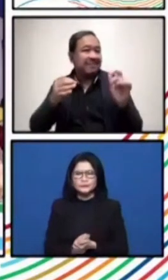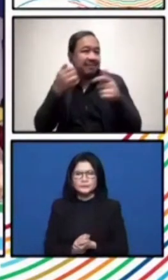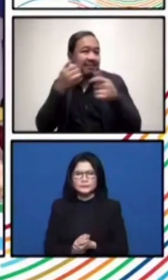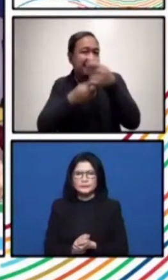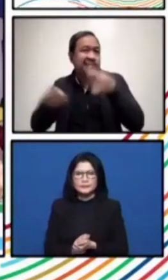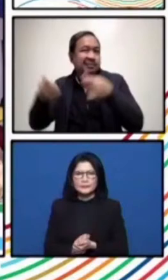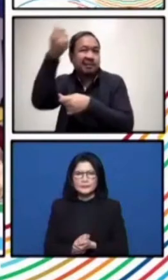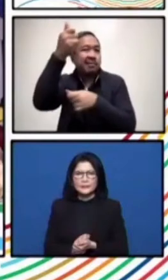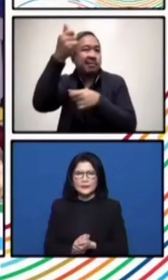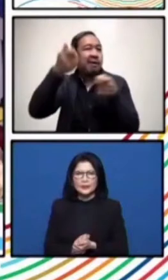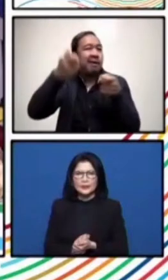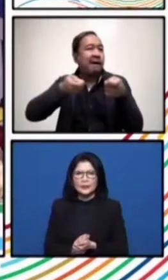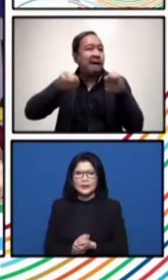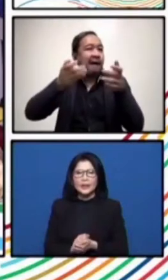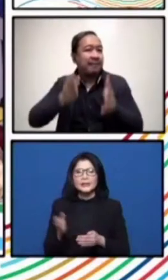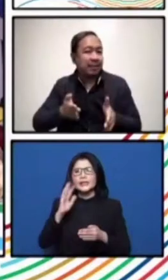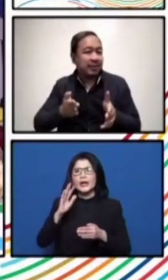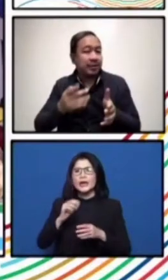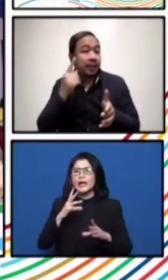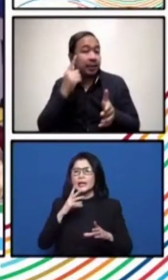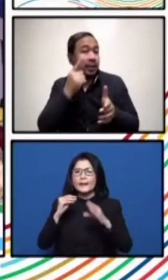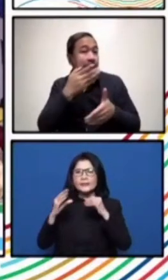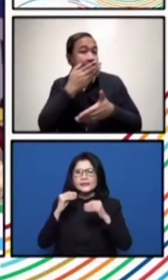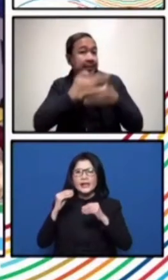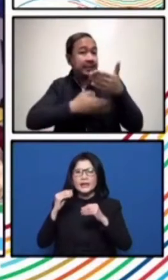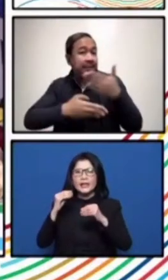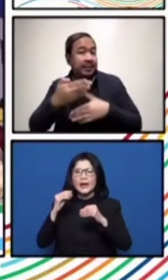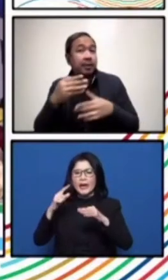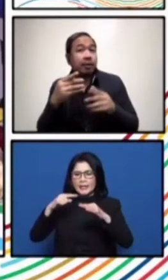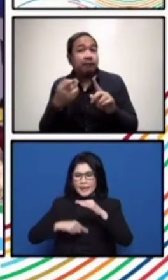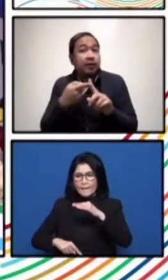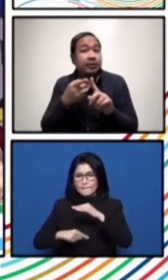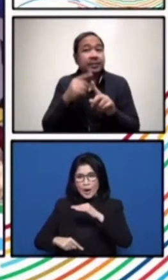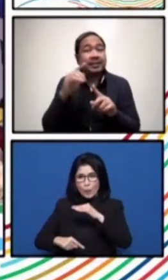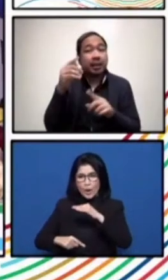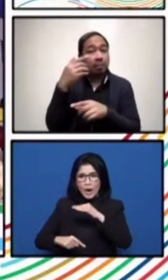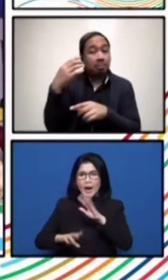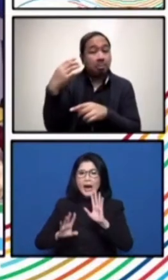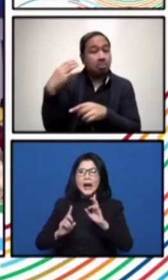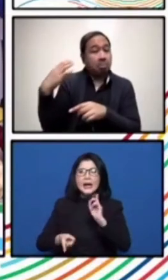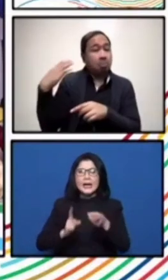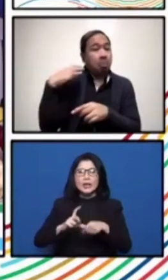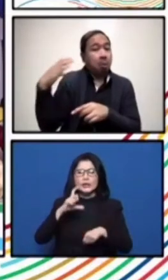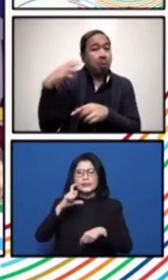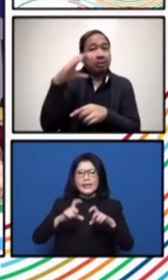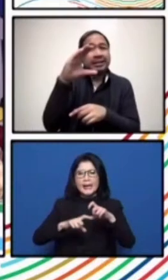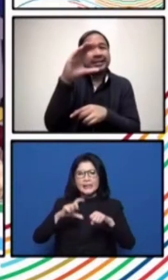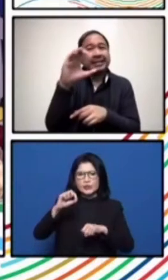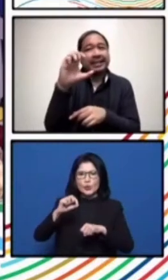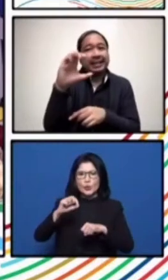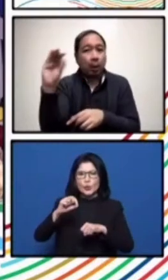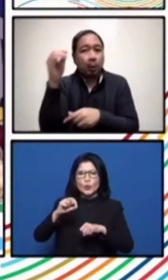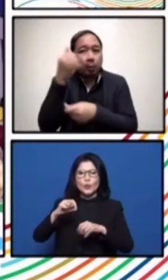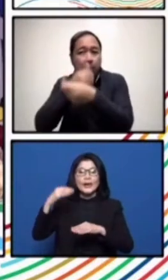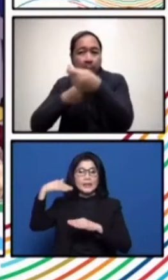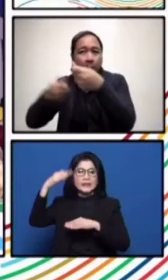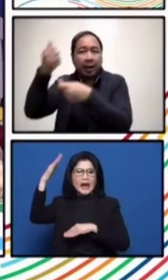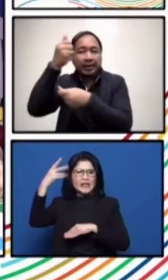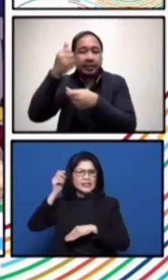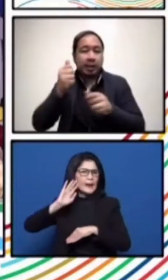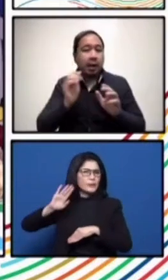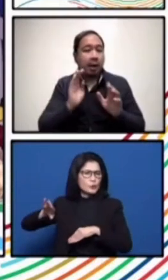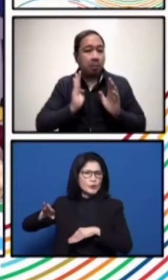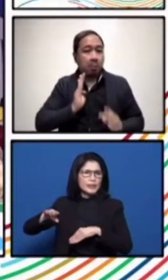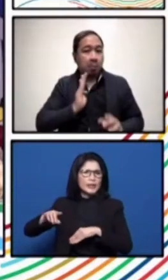disability when the CEO and the board doesn't really believe in it so Point number one I think we